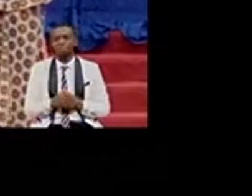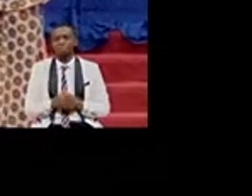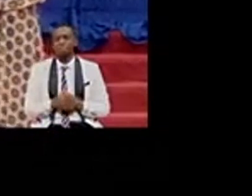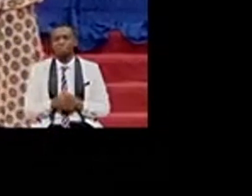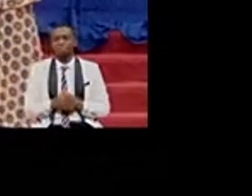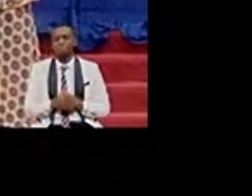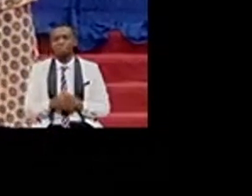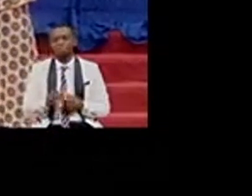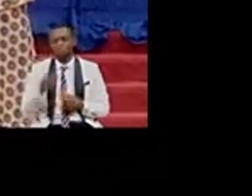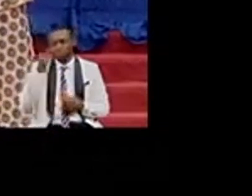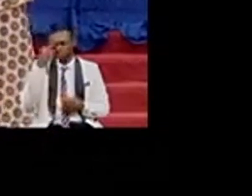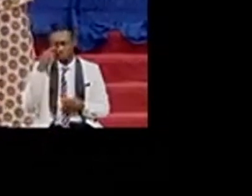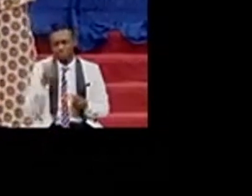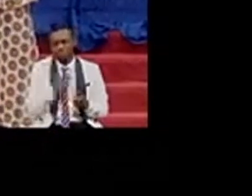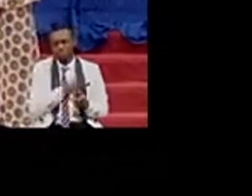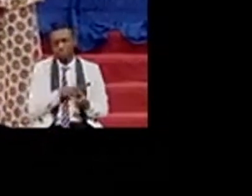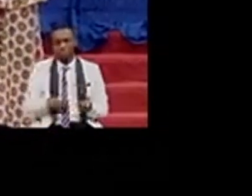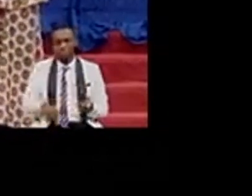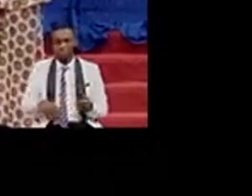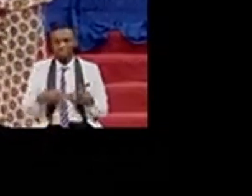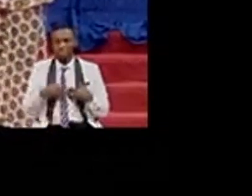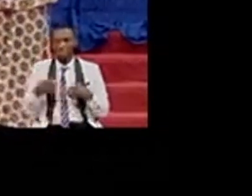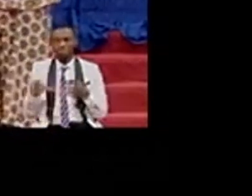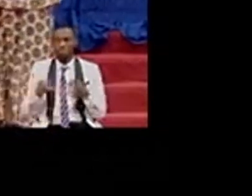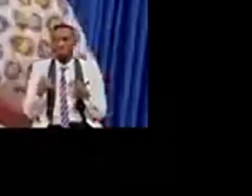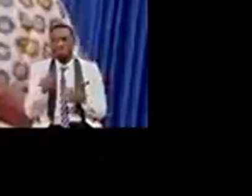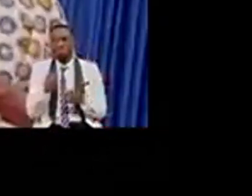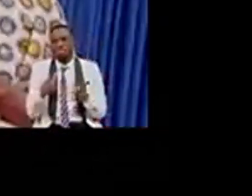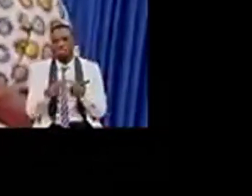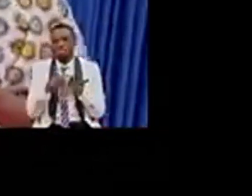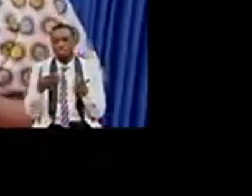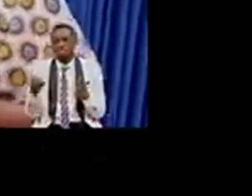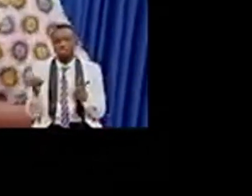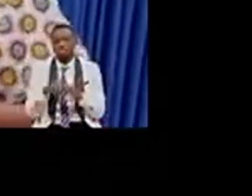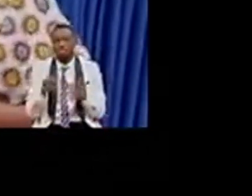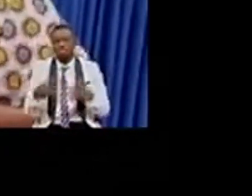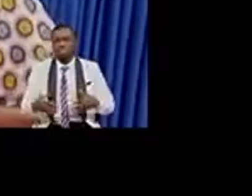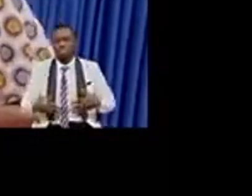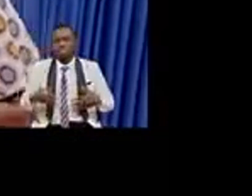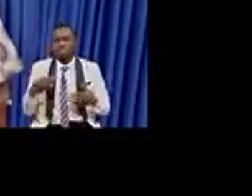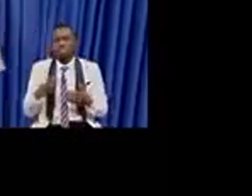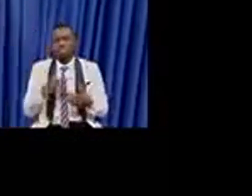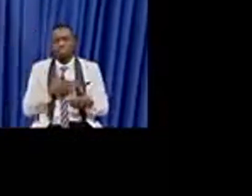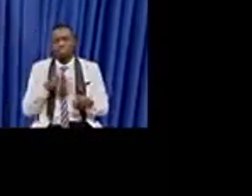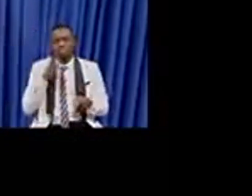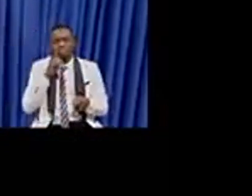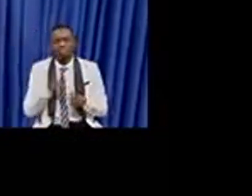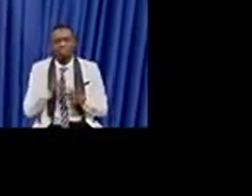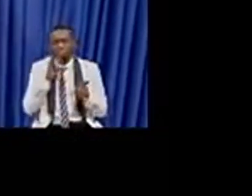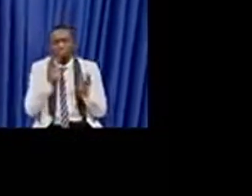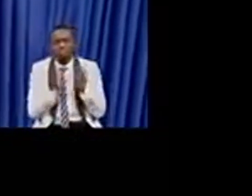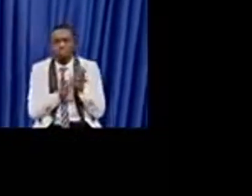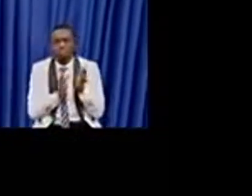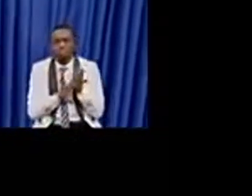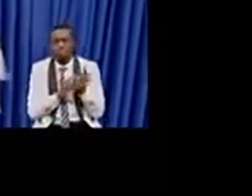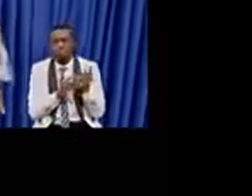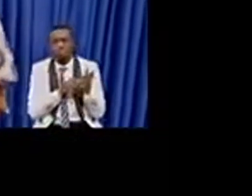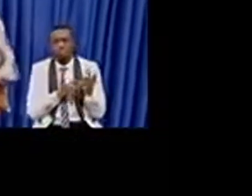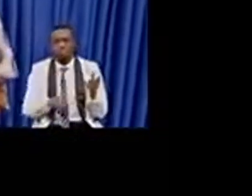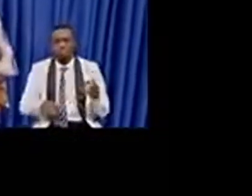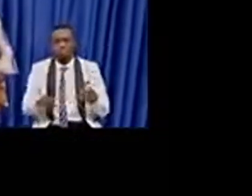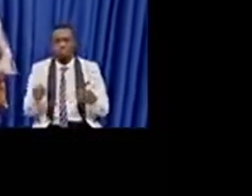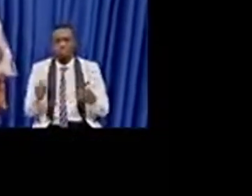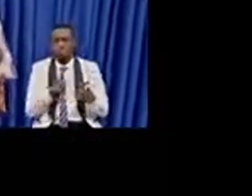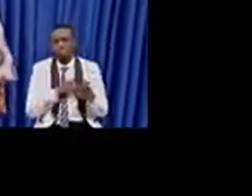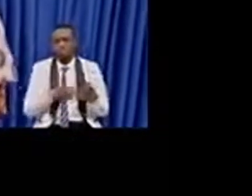daughter. But she's here to share the testimony. Let's listen to her. Praise the Lord. The Lord has done it for